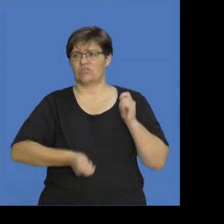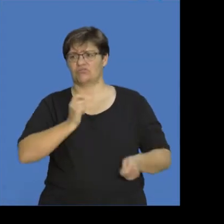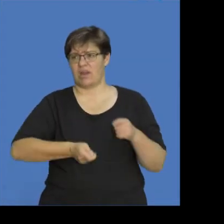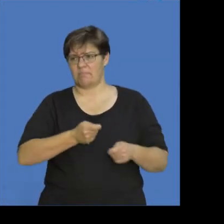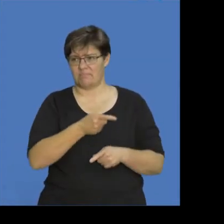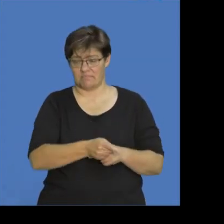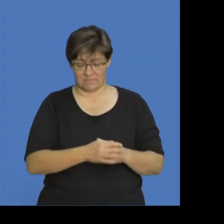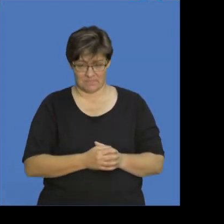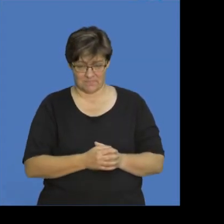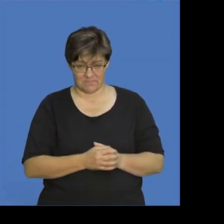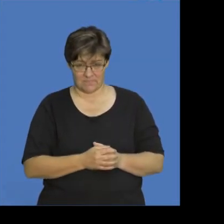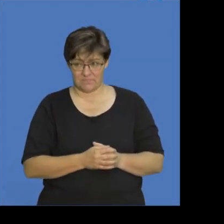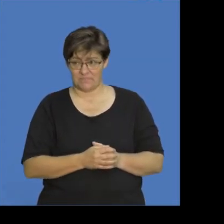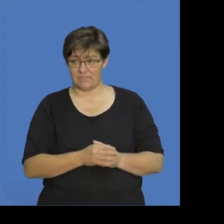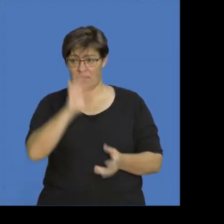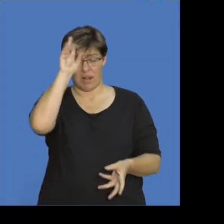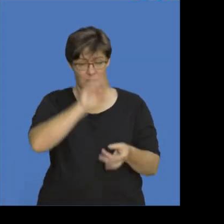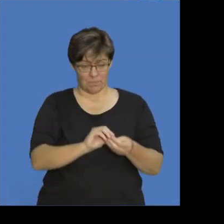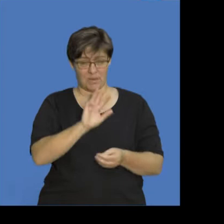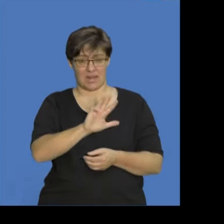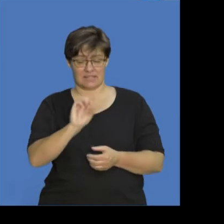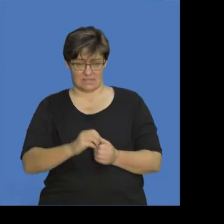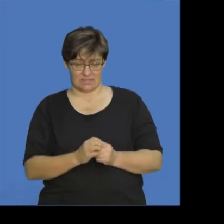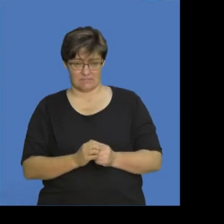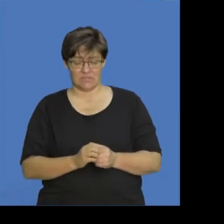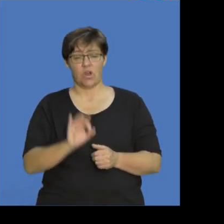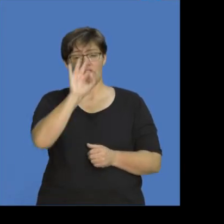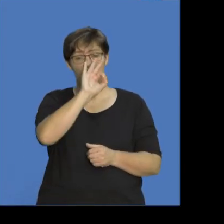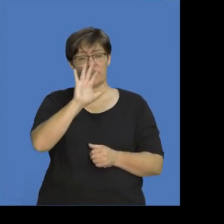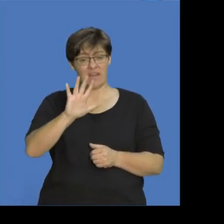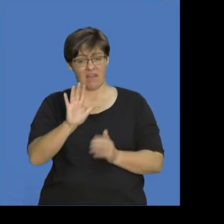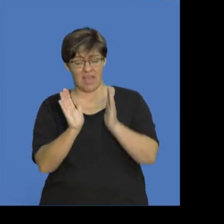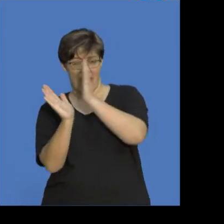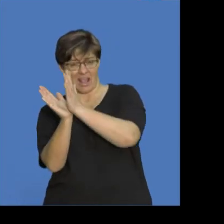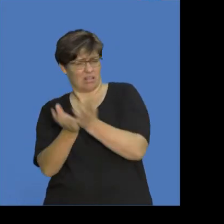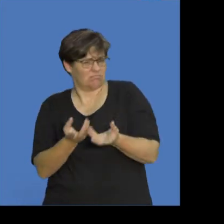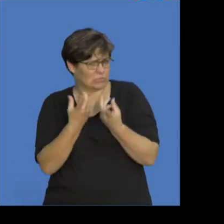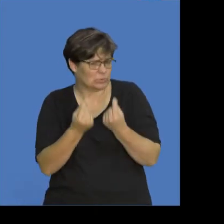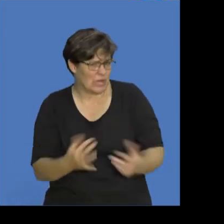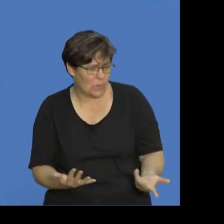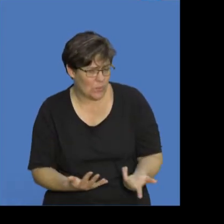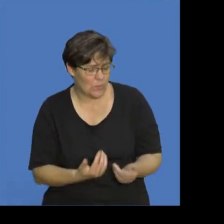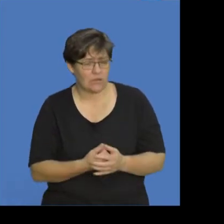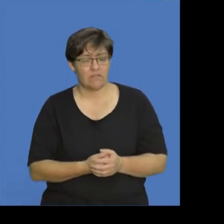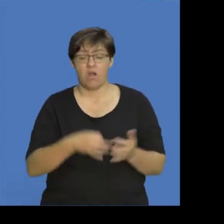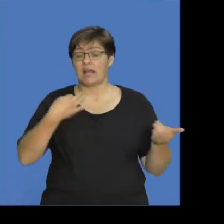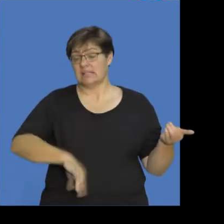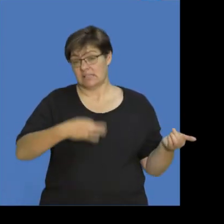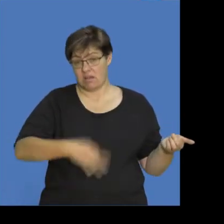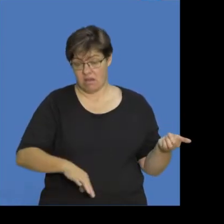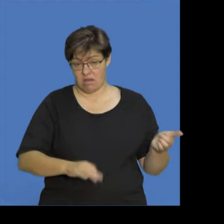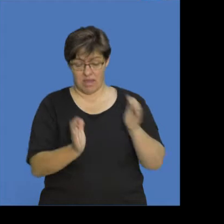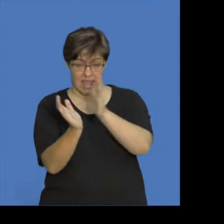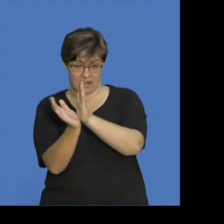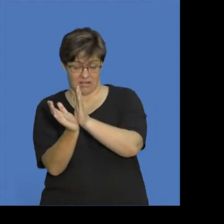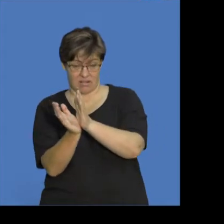90. So we have to convert 35 into an angle. How do we do that? So for a